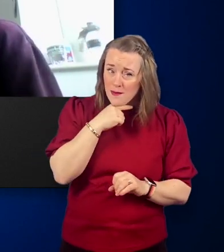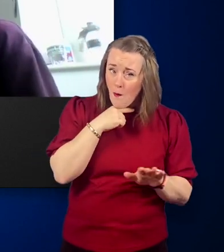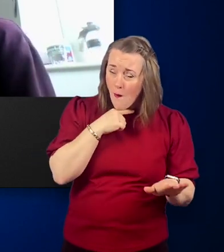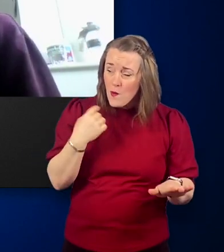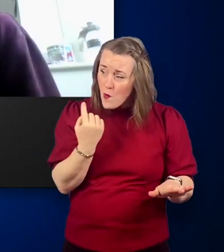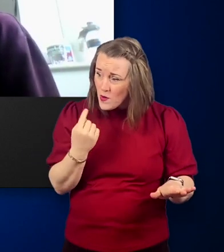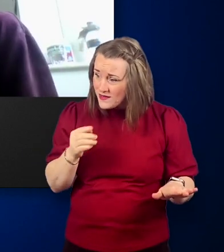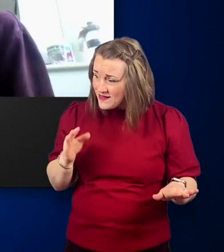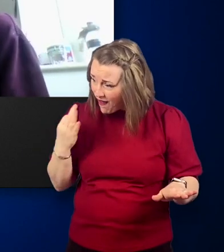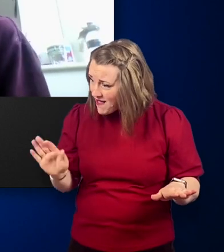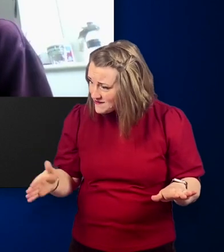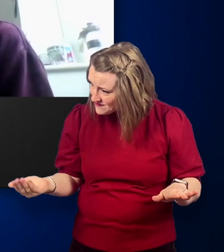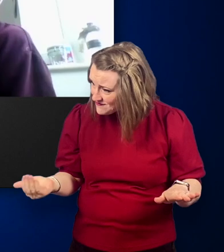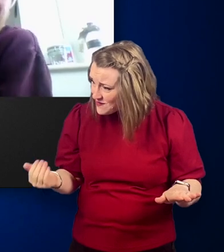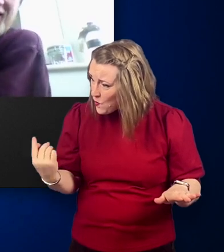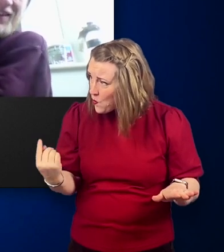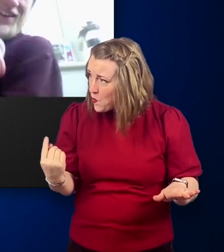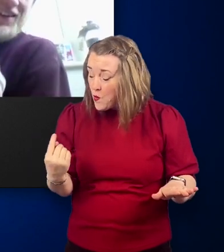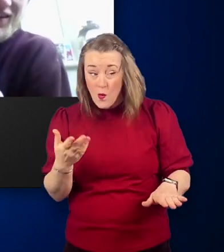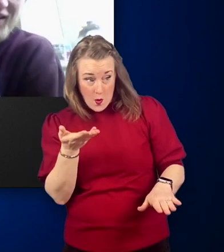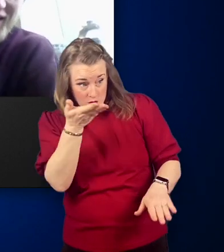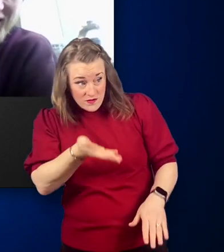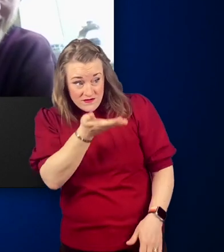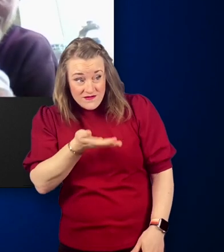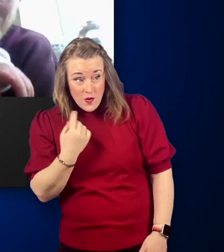Can you see, who's this?